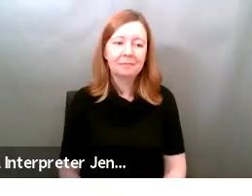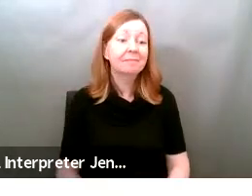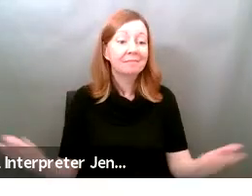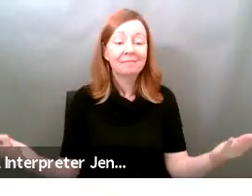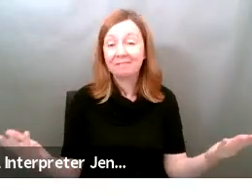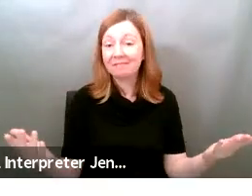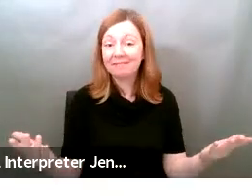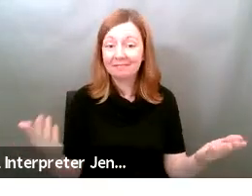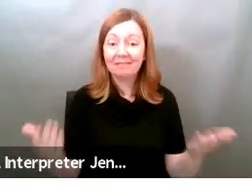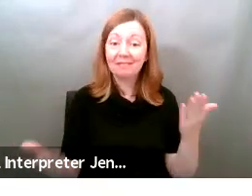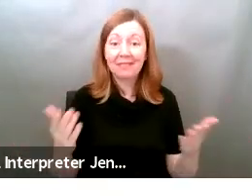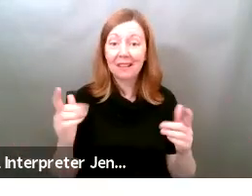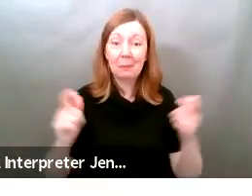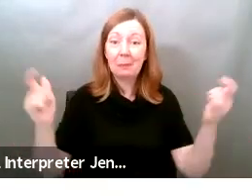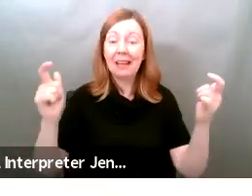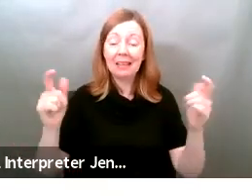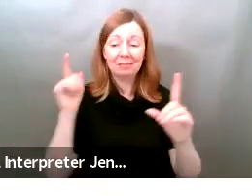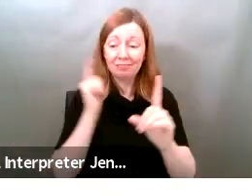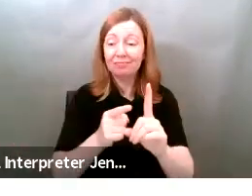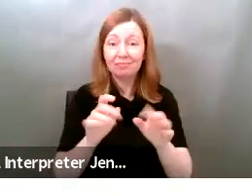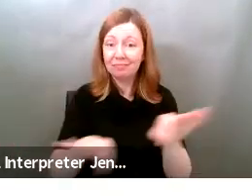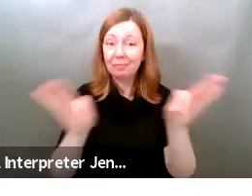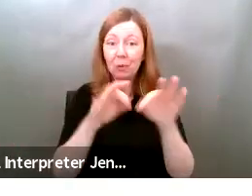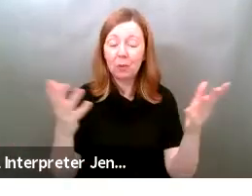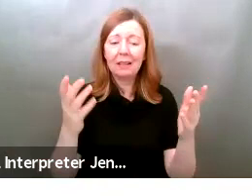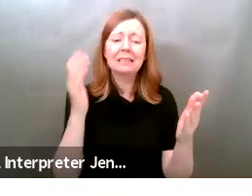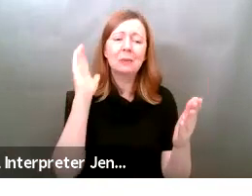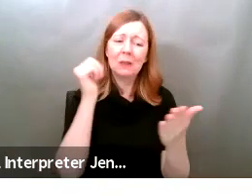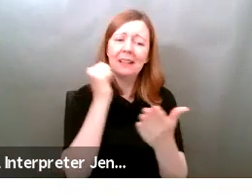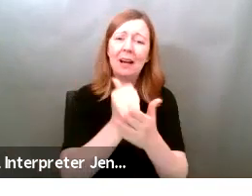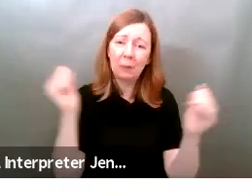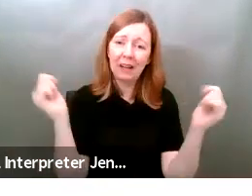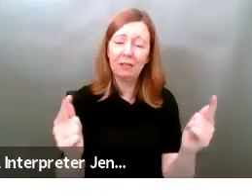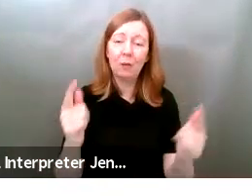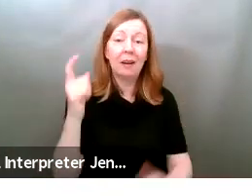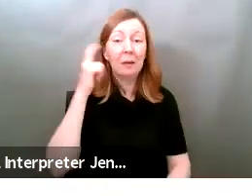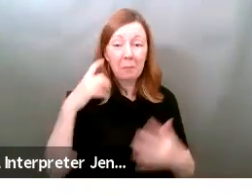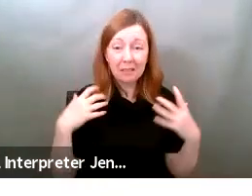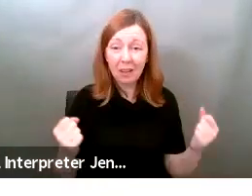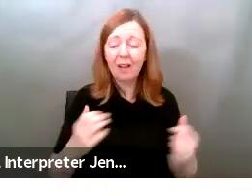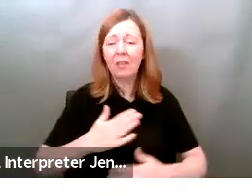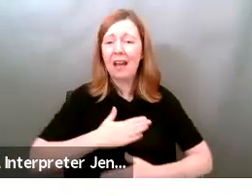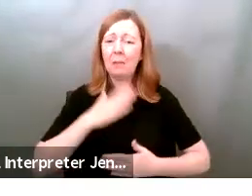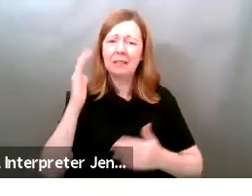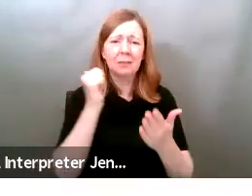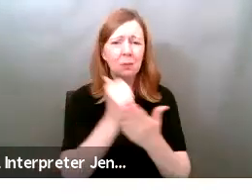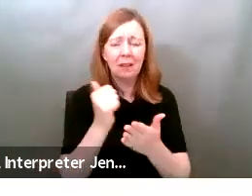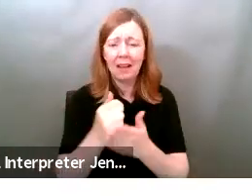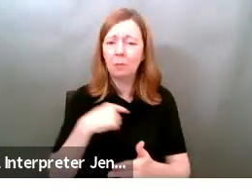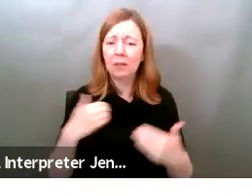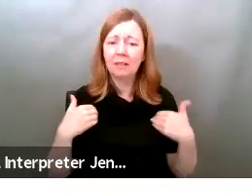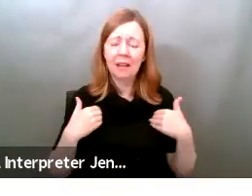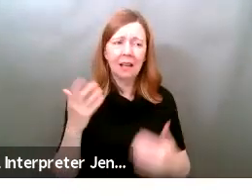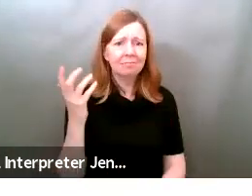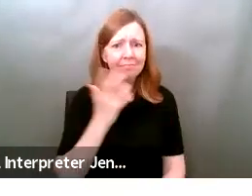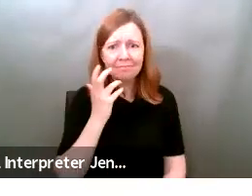And I guess maybe the biggest punchline is this is going to help everybody's both mental health and happiness. I think we've had such an